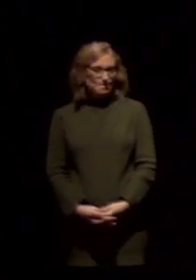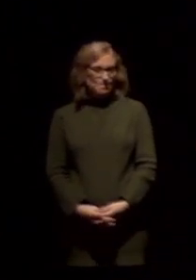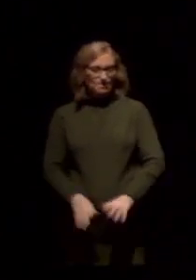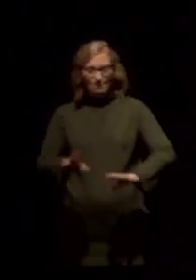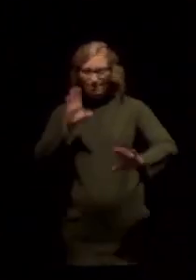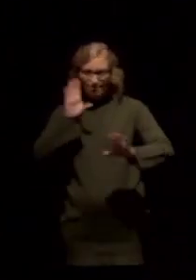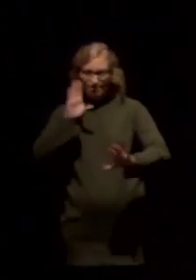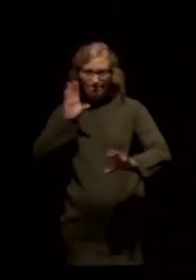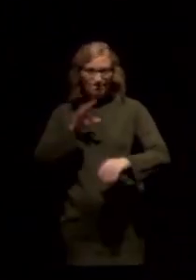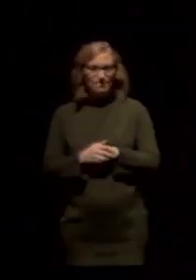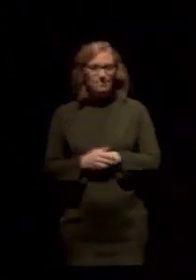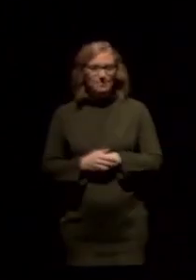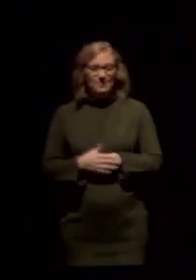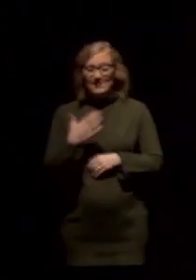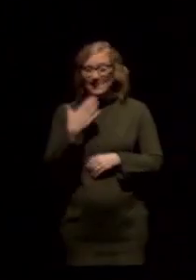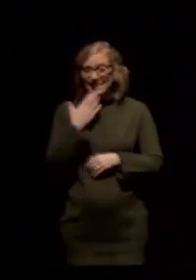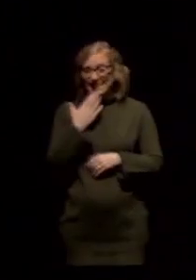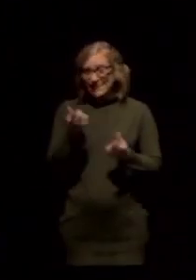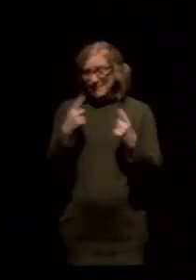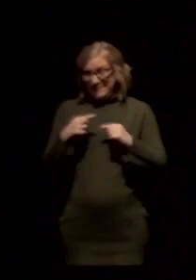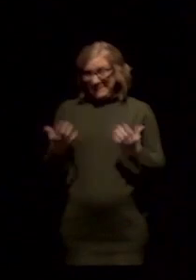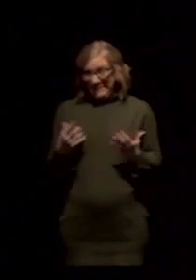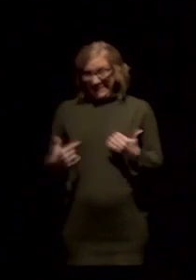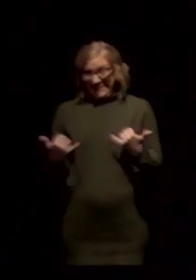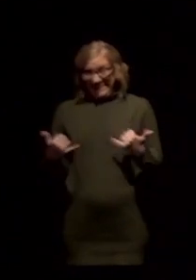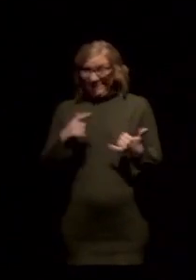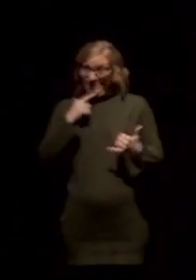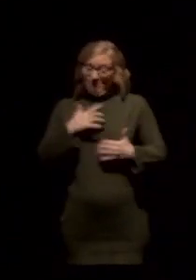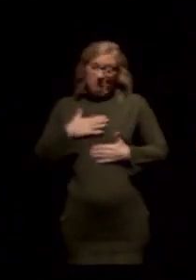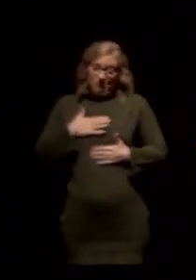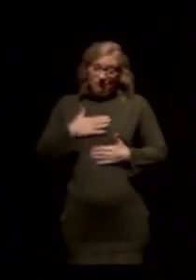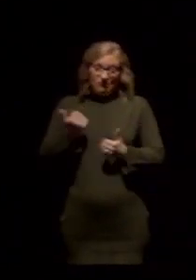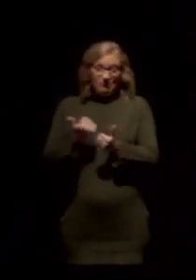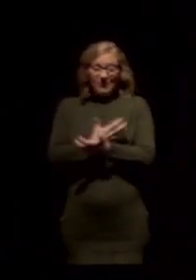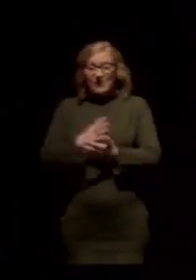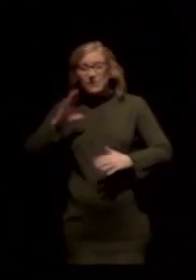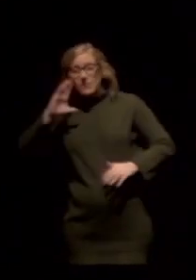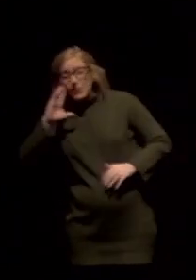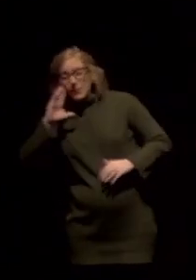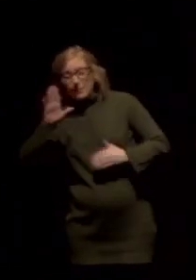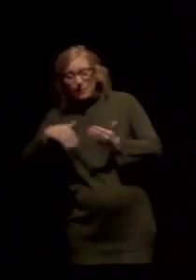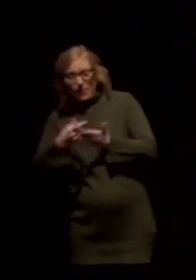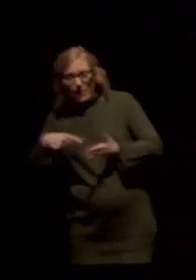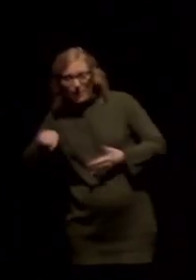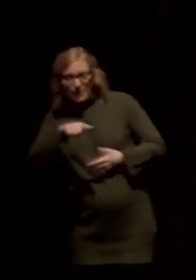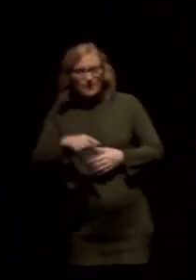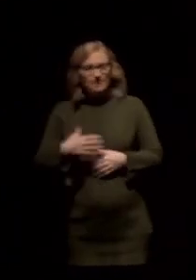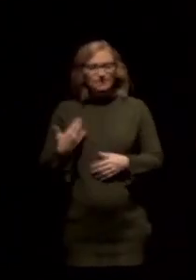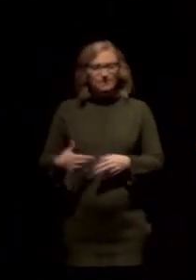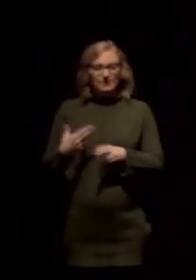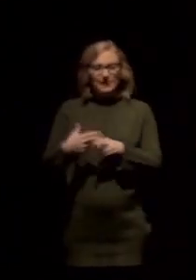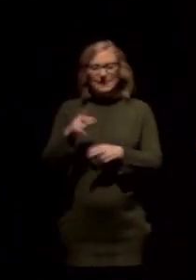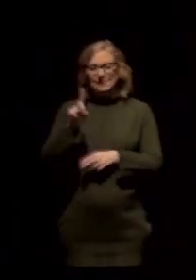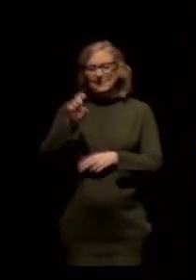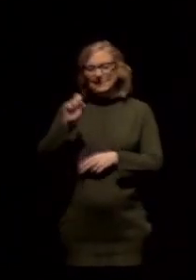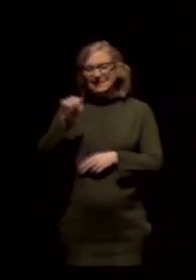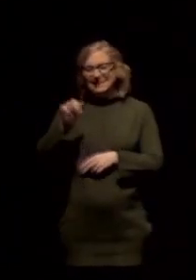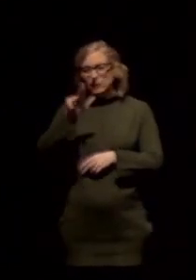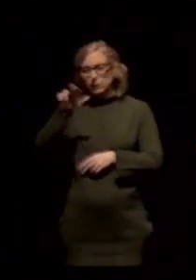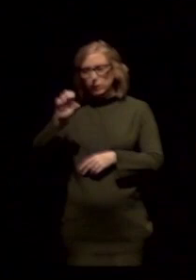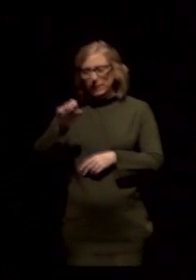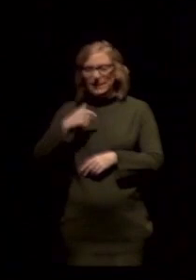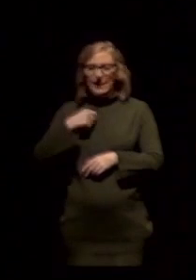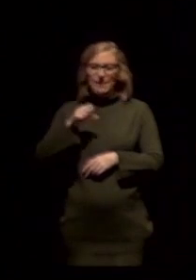Hi. Thanks so much for being here. I've appreciated what I've heard from all of you guys. My name is Desiree. I'm a